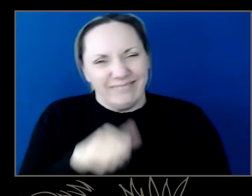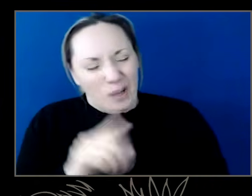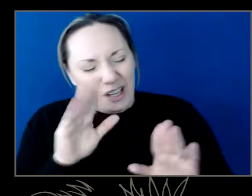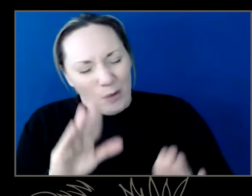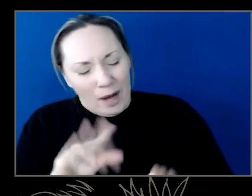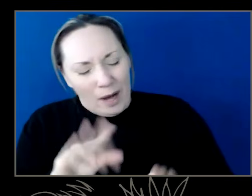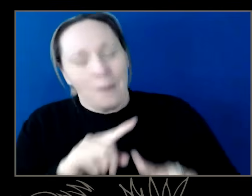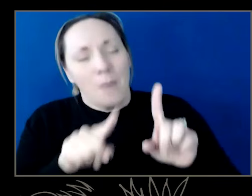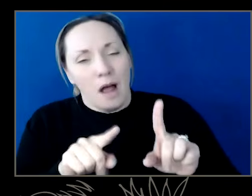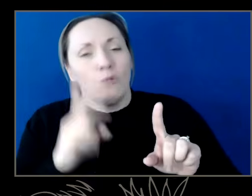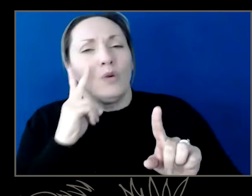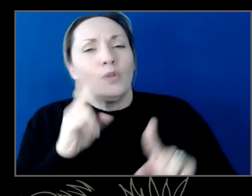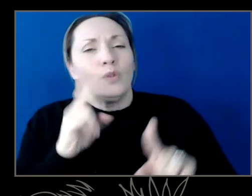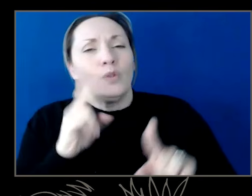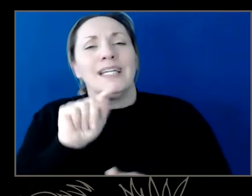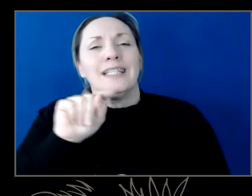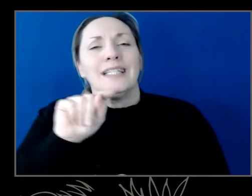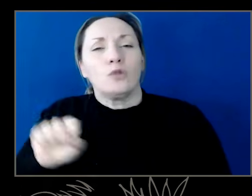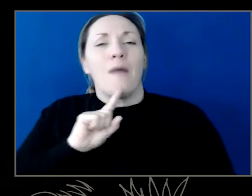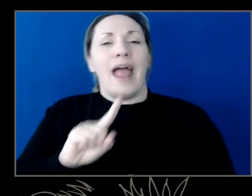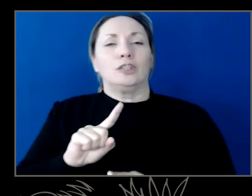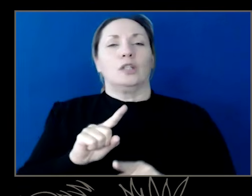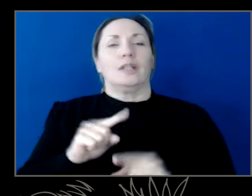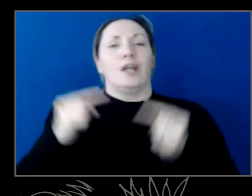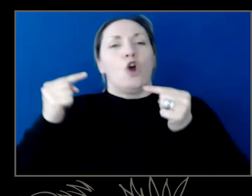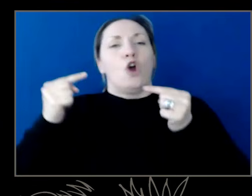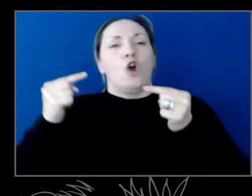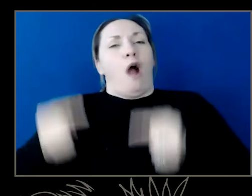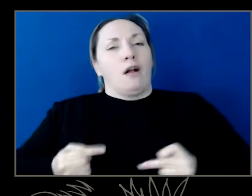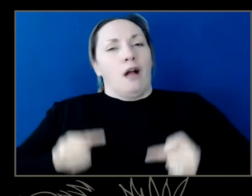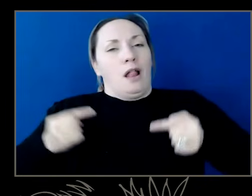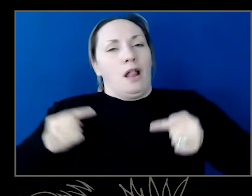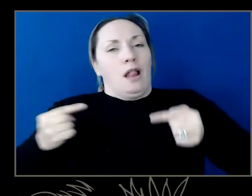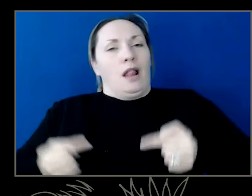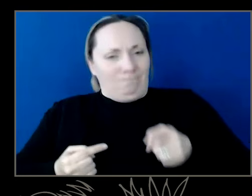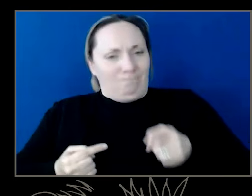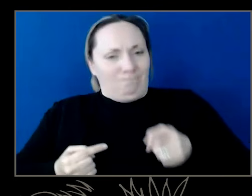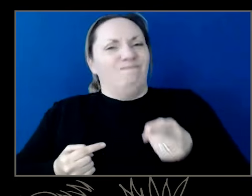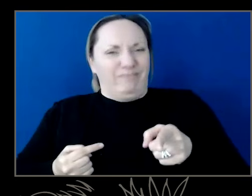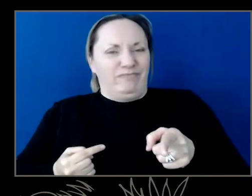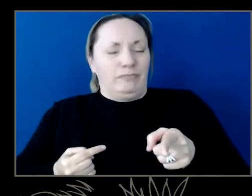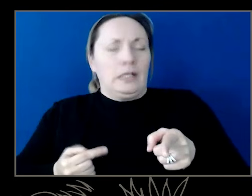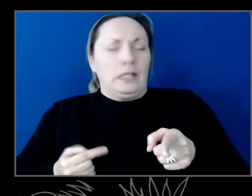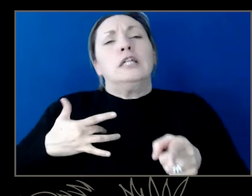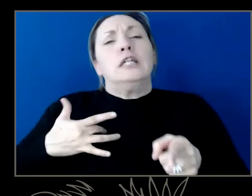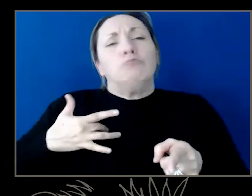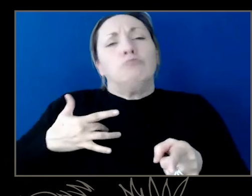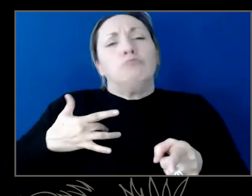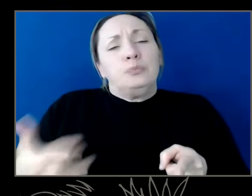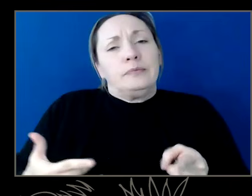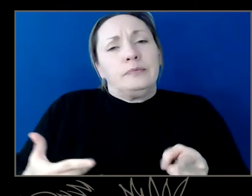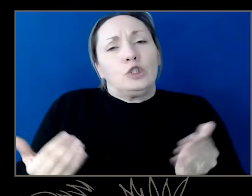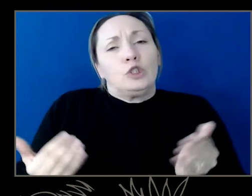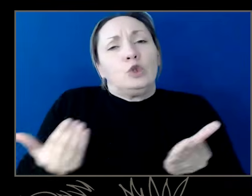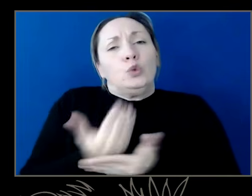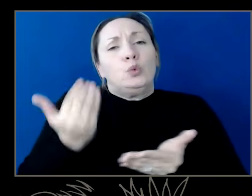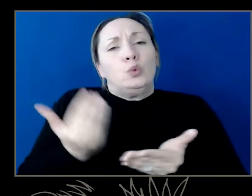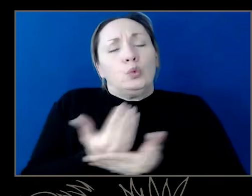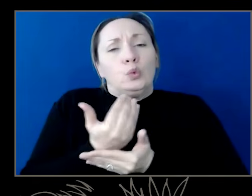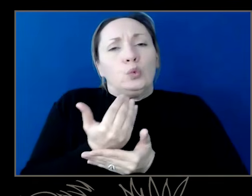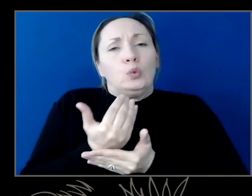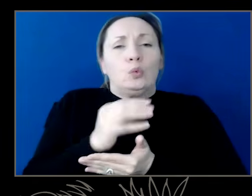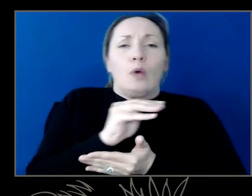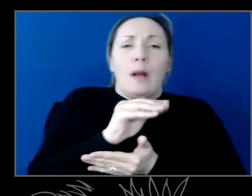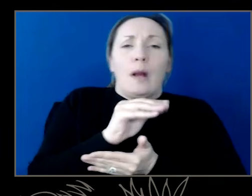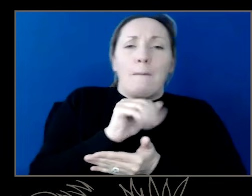to see TypeScript actually struggle here. And this is a relatively new MacBook